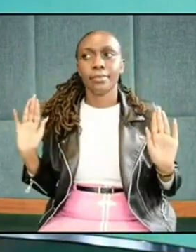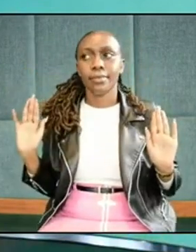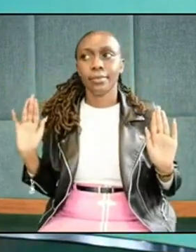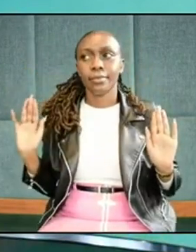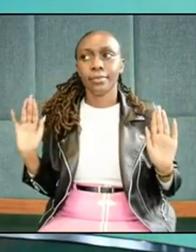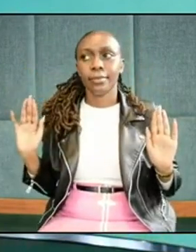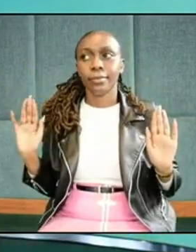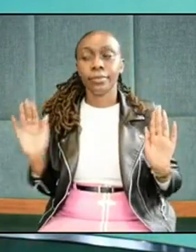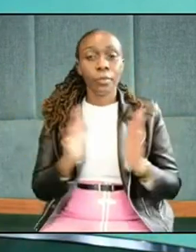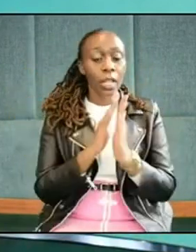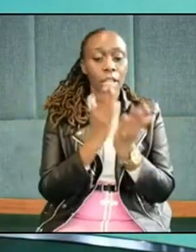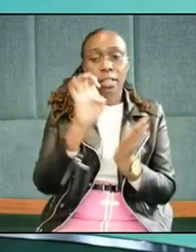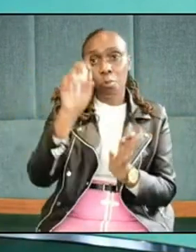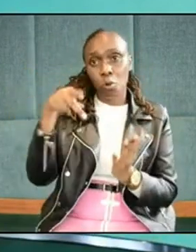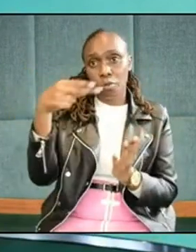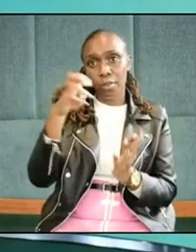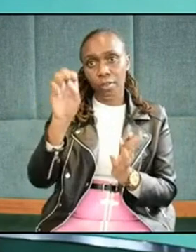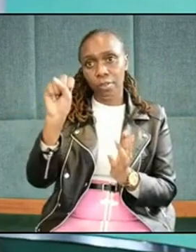In fact, in Ephesians